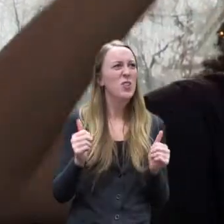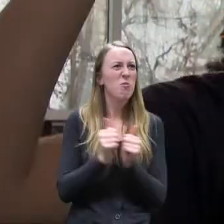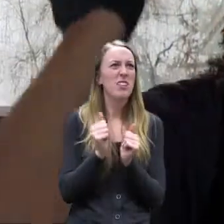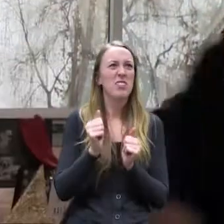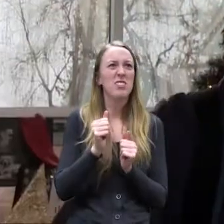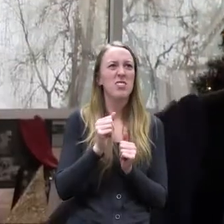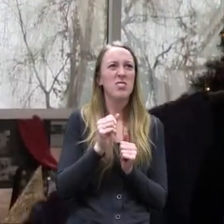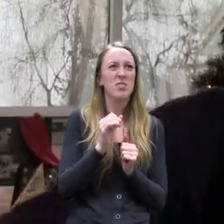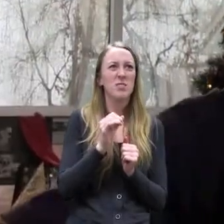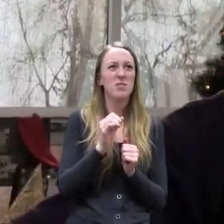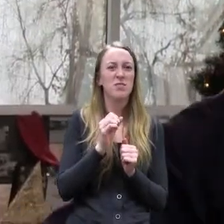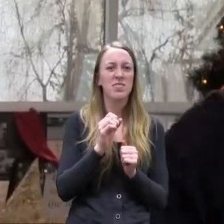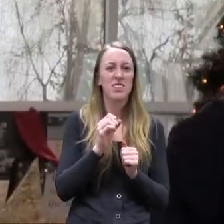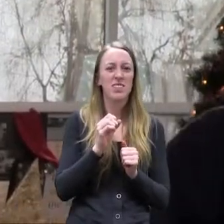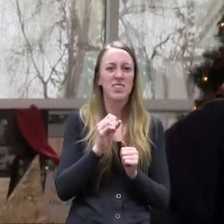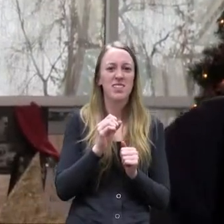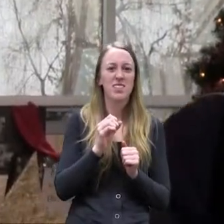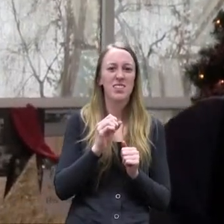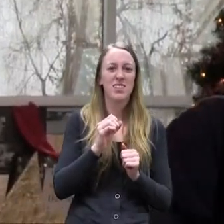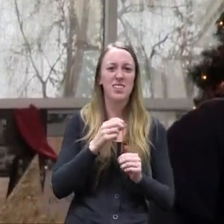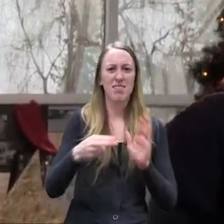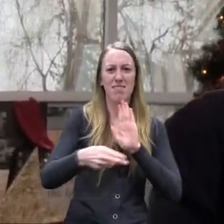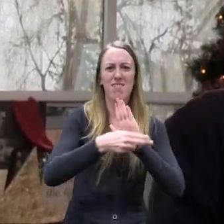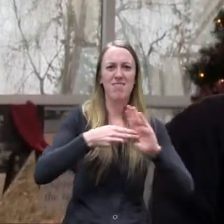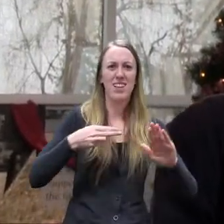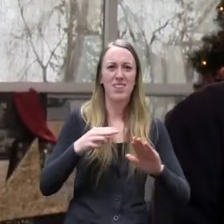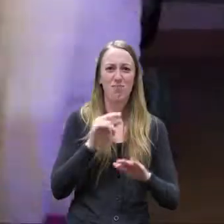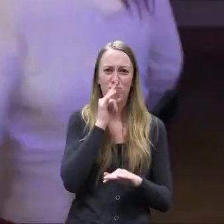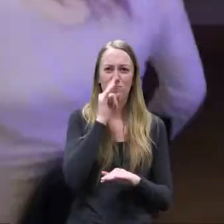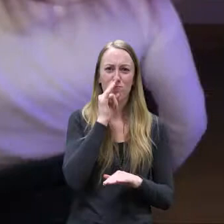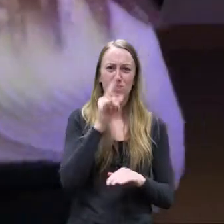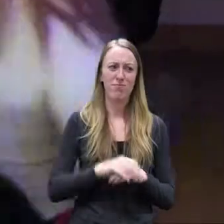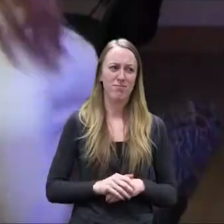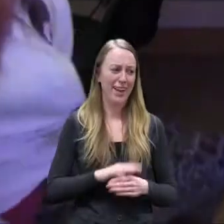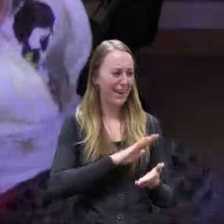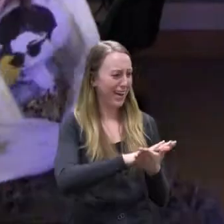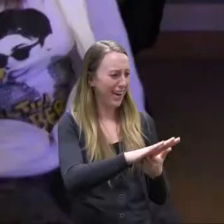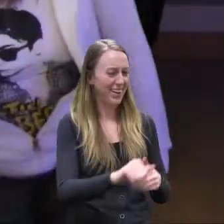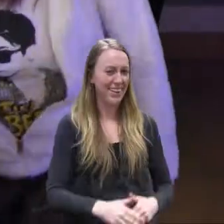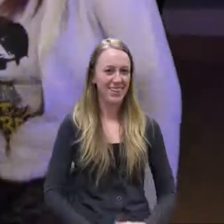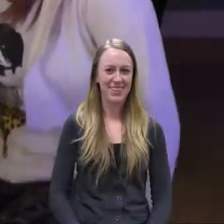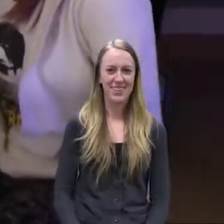snarky slogans on them. Nice.